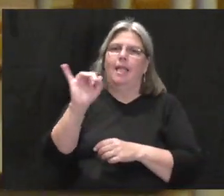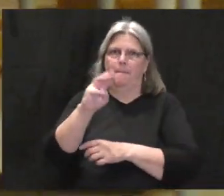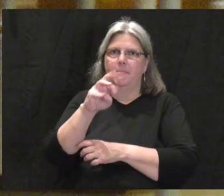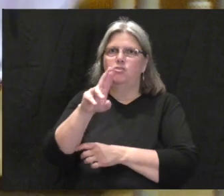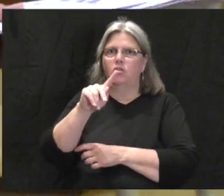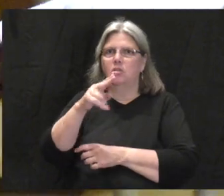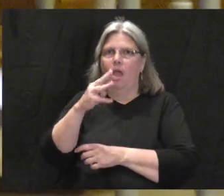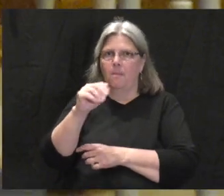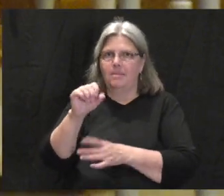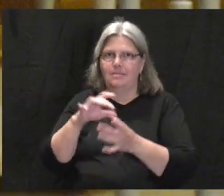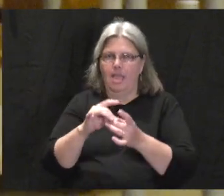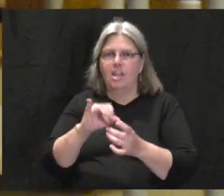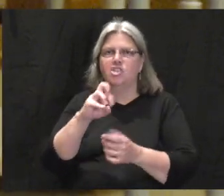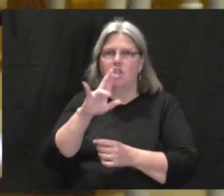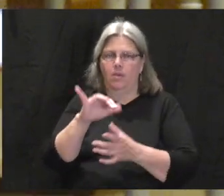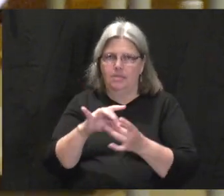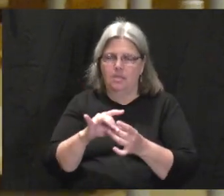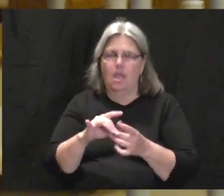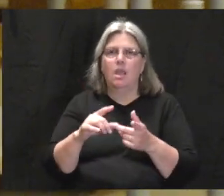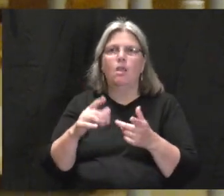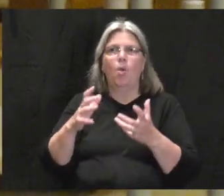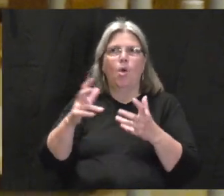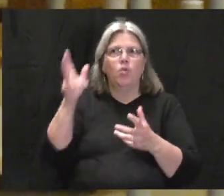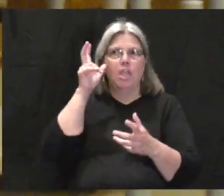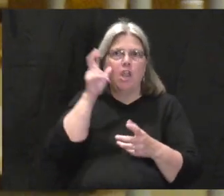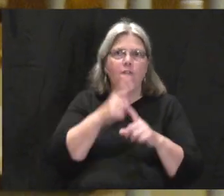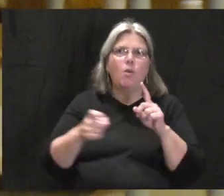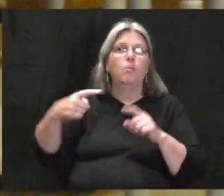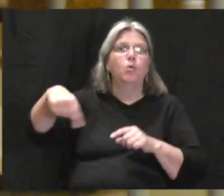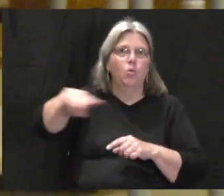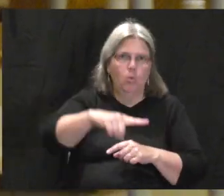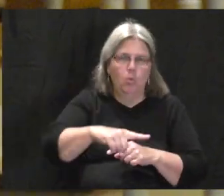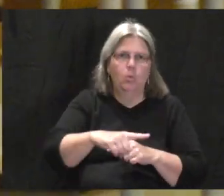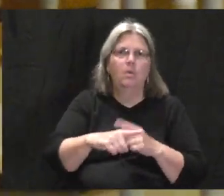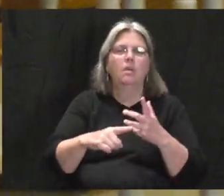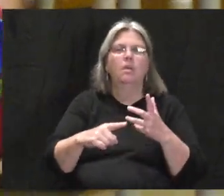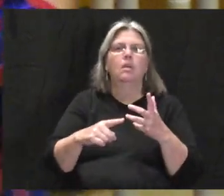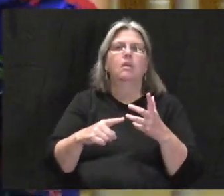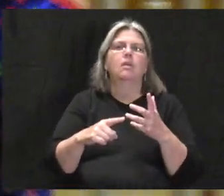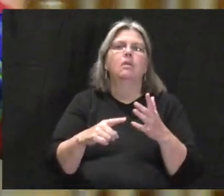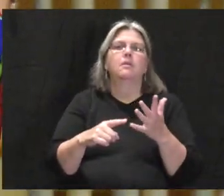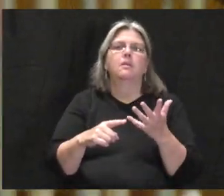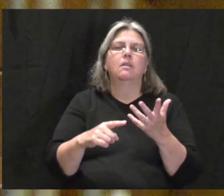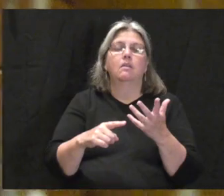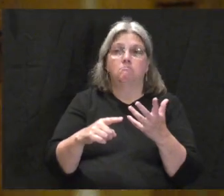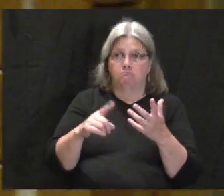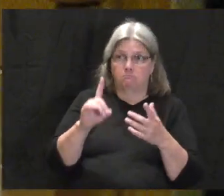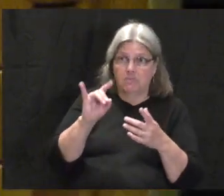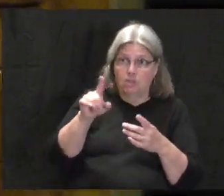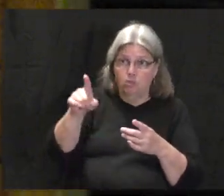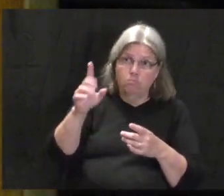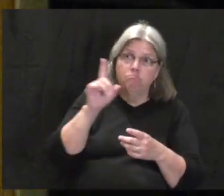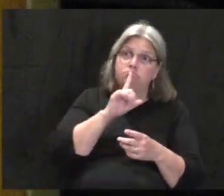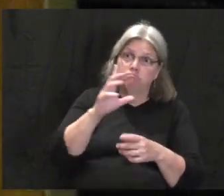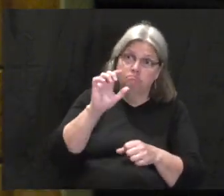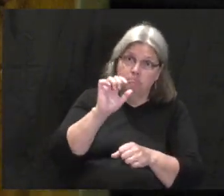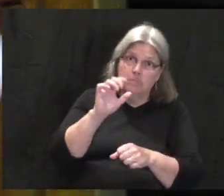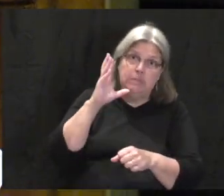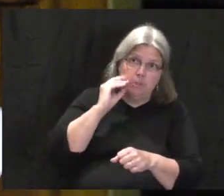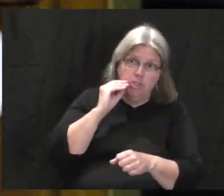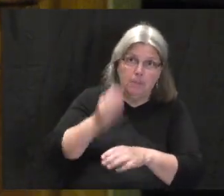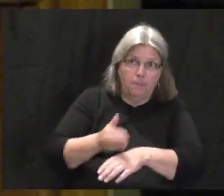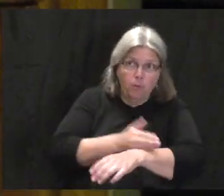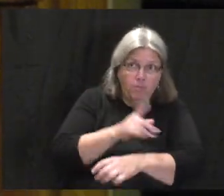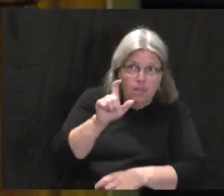and Andre said is we really want to hear from you and where we, have you seen any of these improvements that we're talking about? Let me be